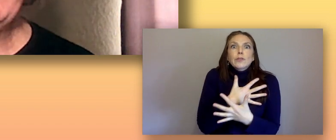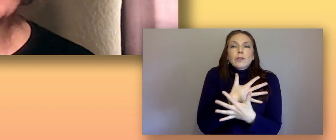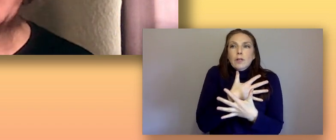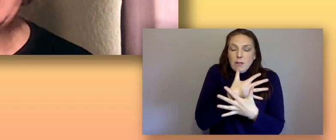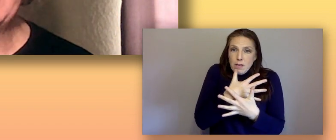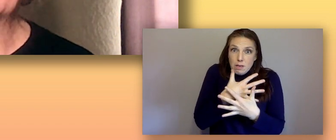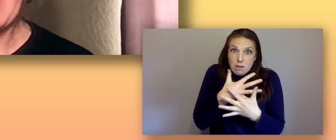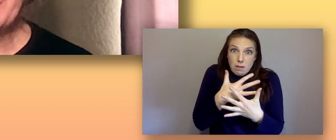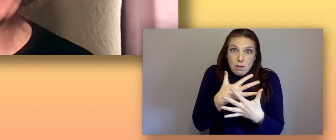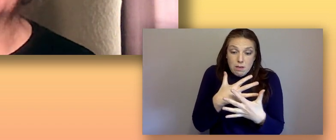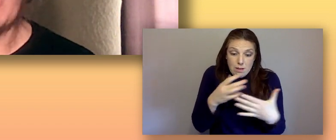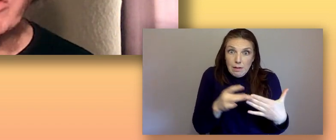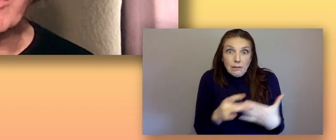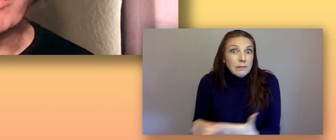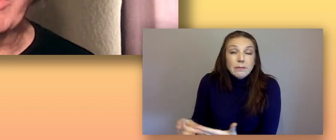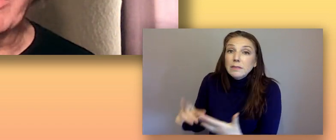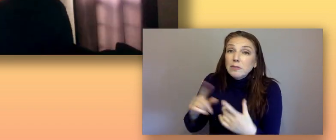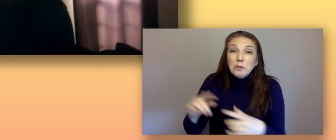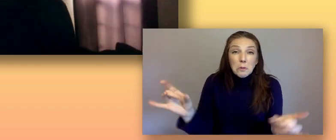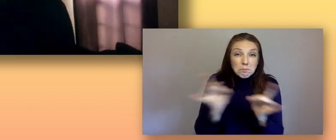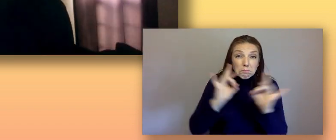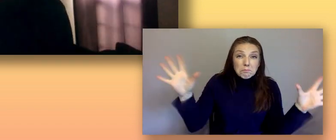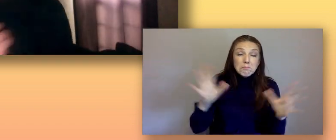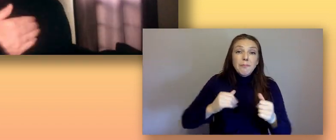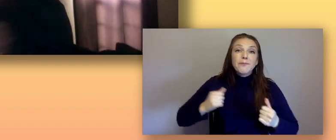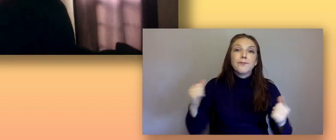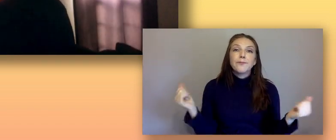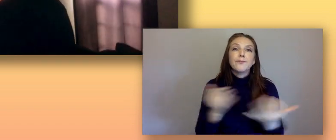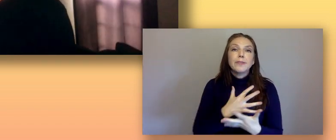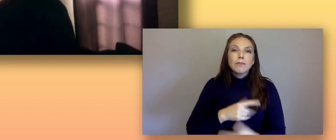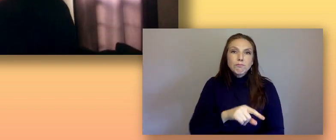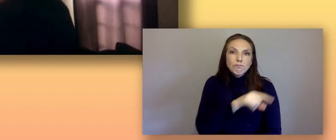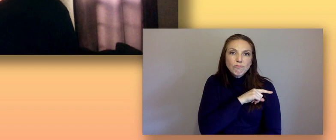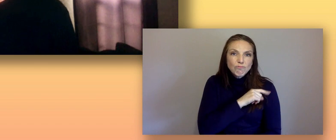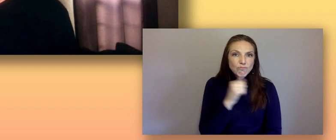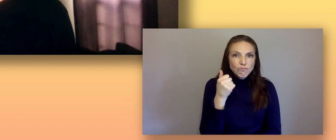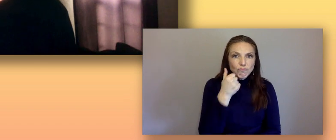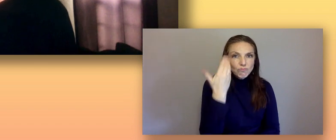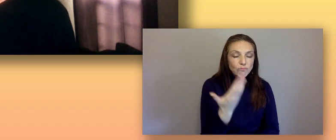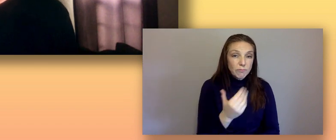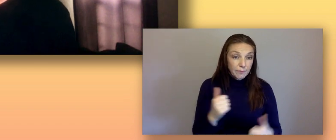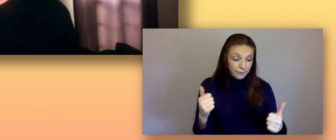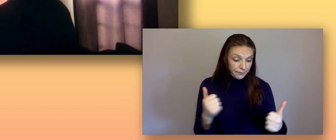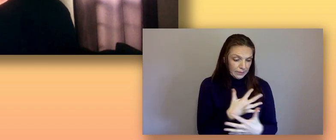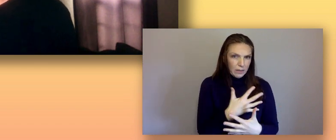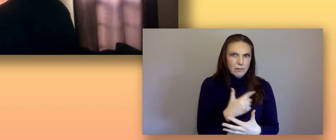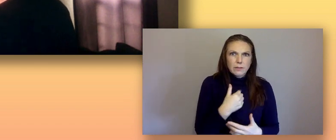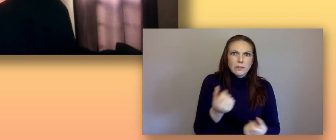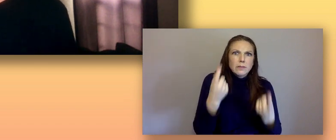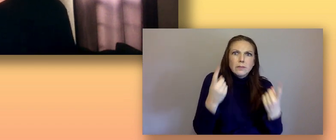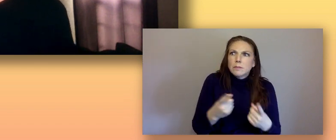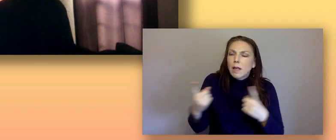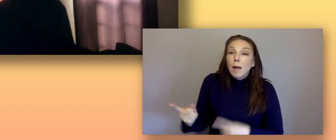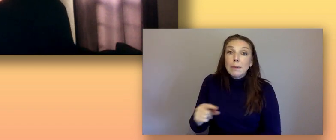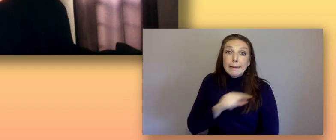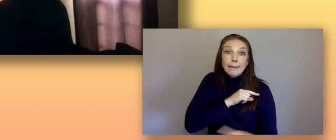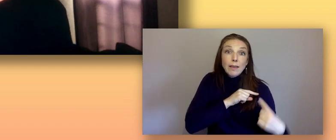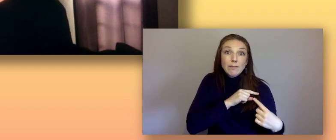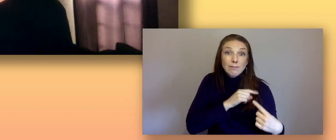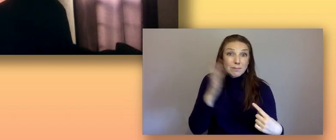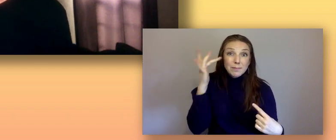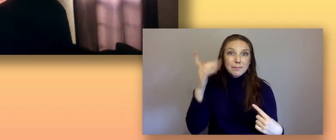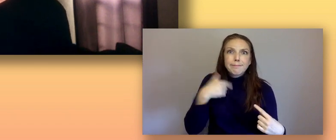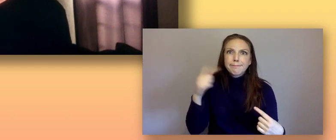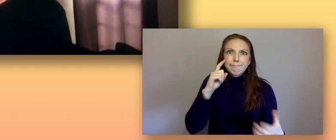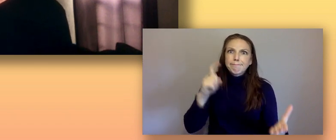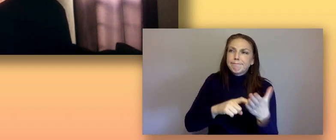to the holy trinity of Catholic thought distortions. Fear, guilt, and shame. Fear that I don't understand what's happening. Guilt that I don't